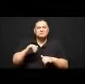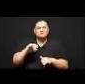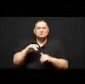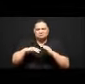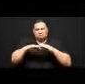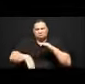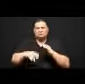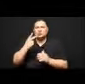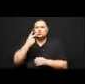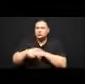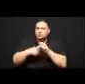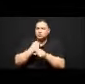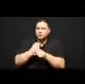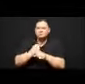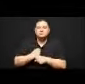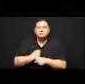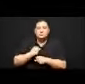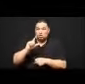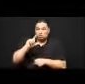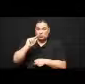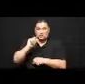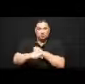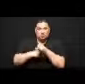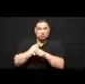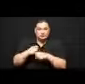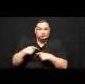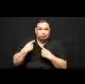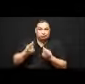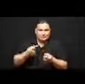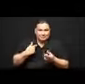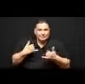than 2 years. 20 have passed,